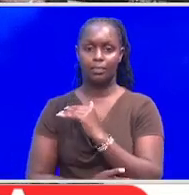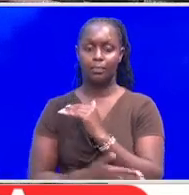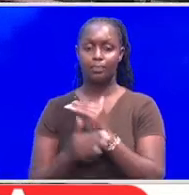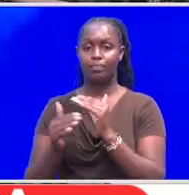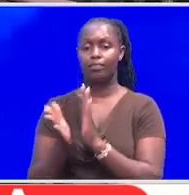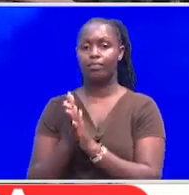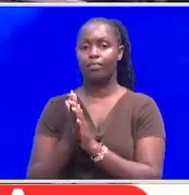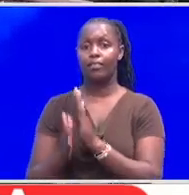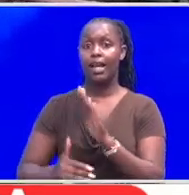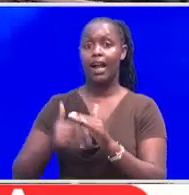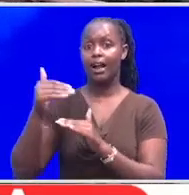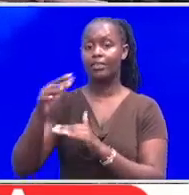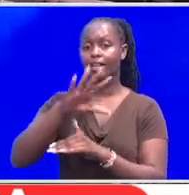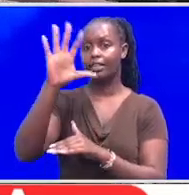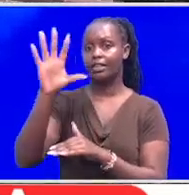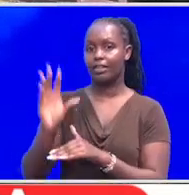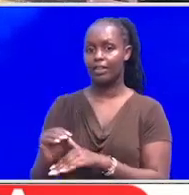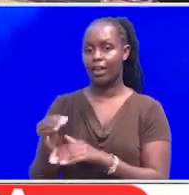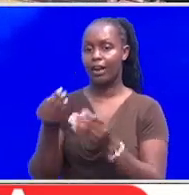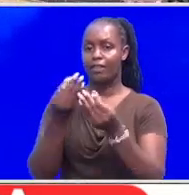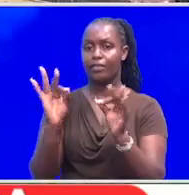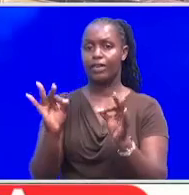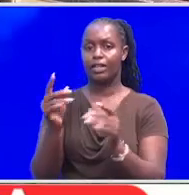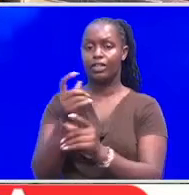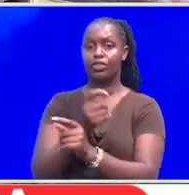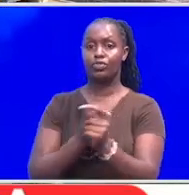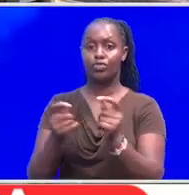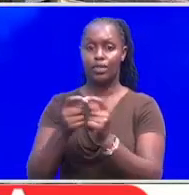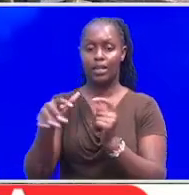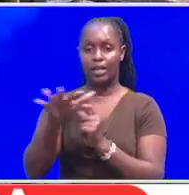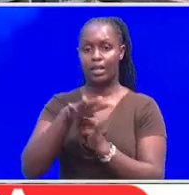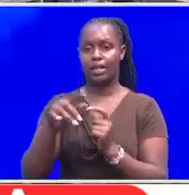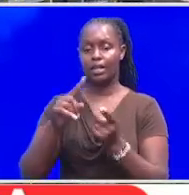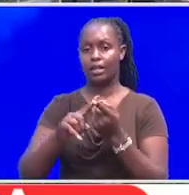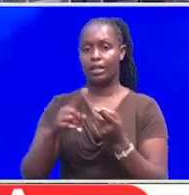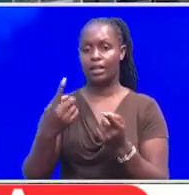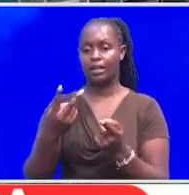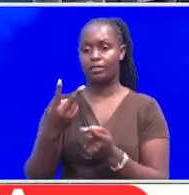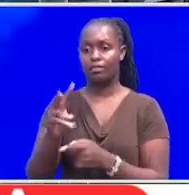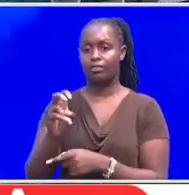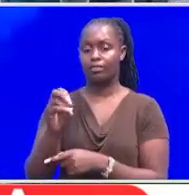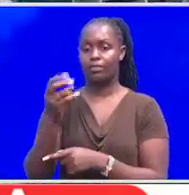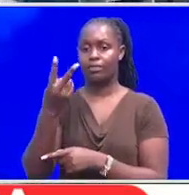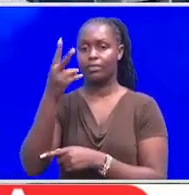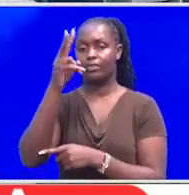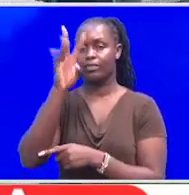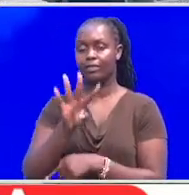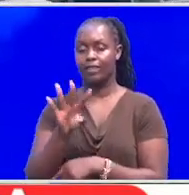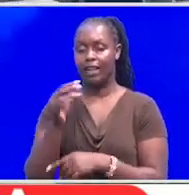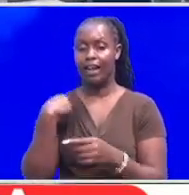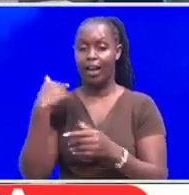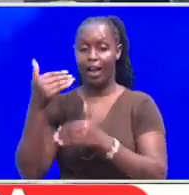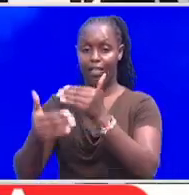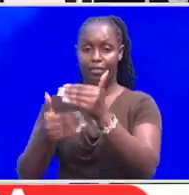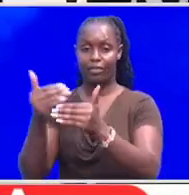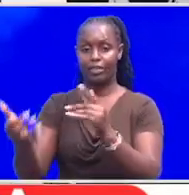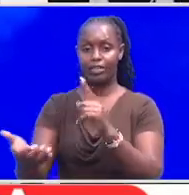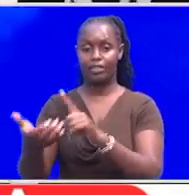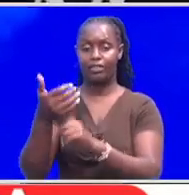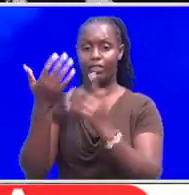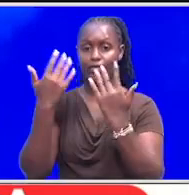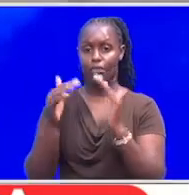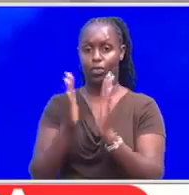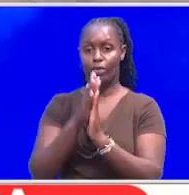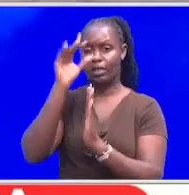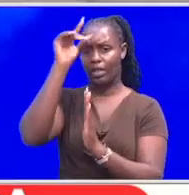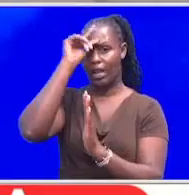the Africa Continental Free Trade Area was forged in 2018, very little progress has been achieved, with the signatory